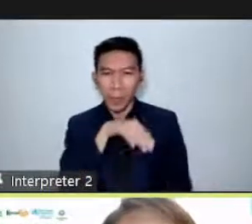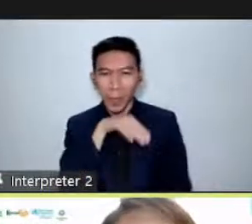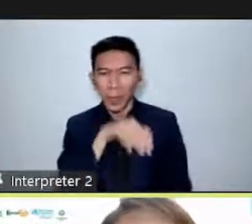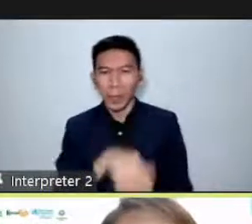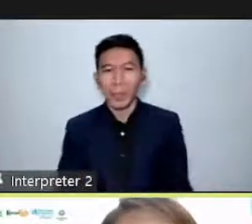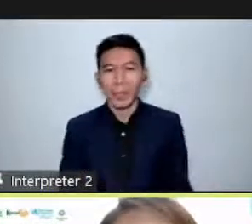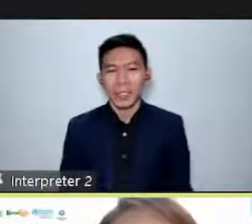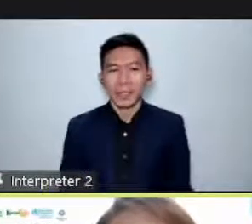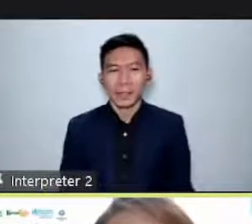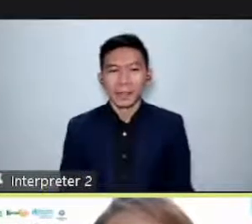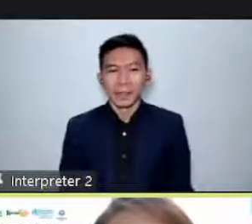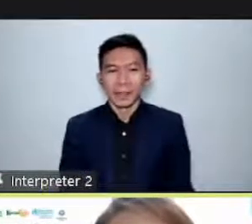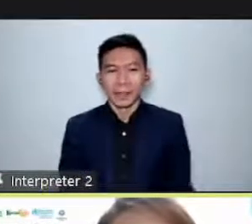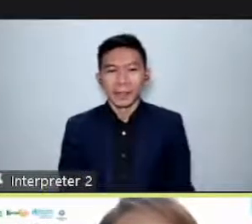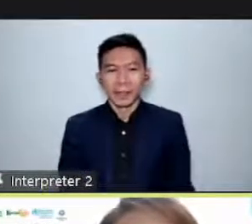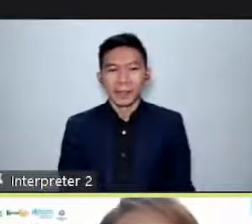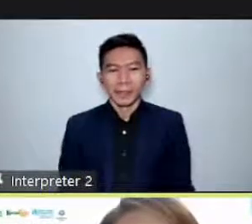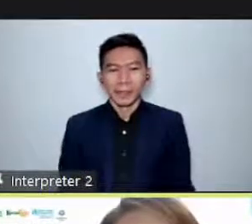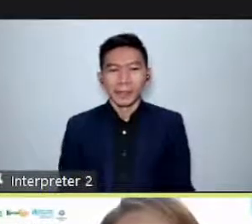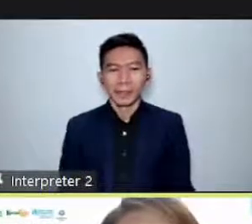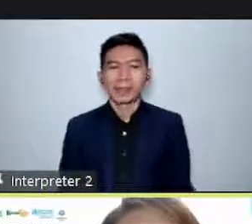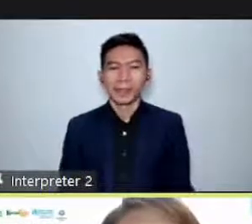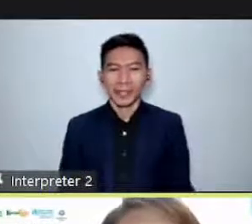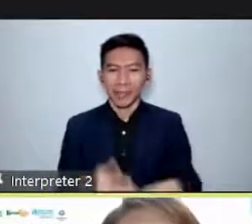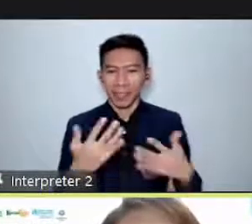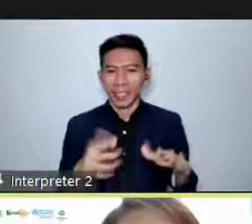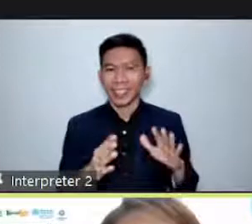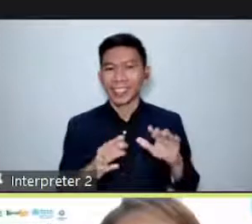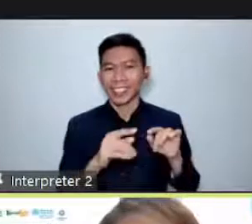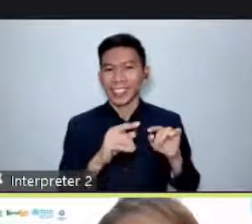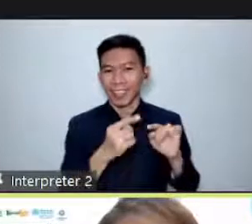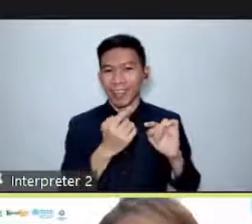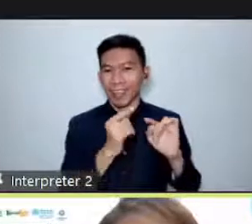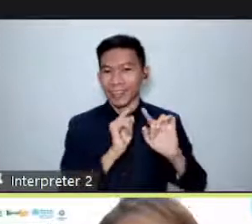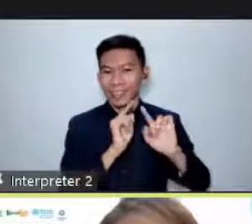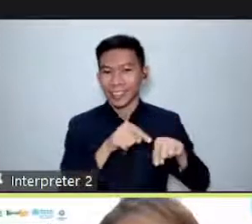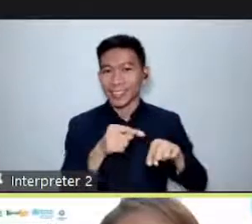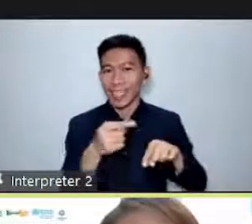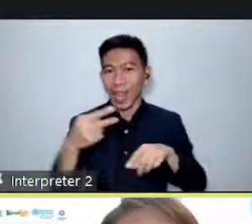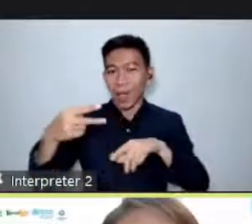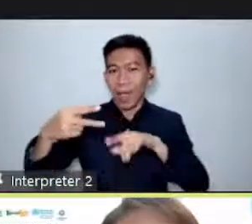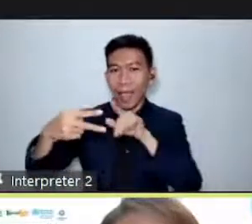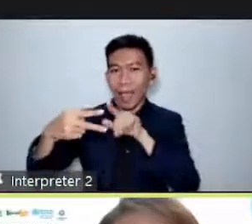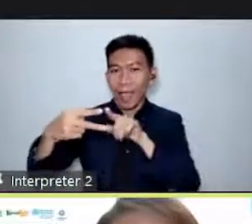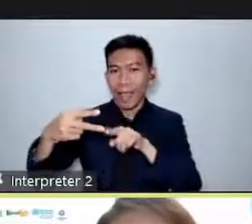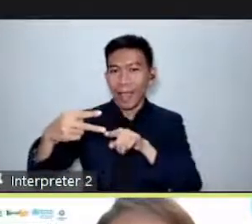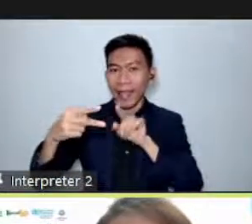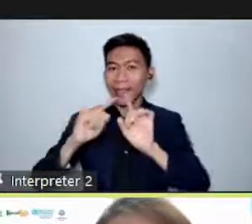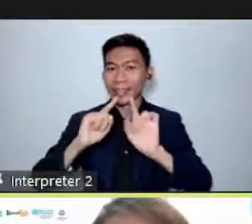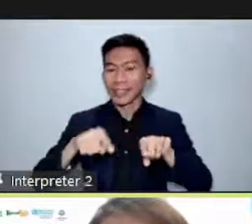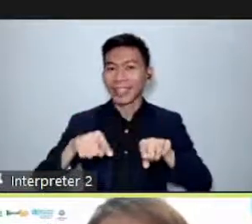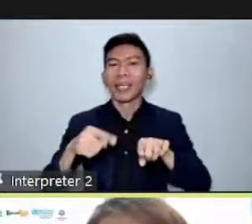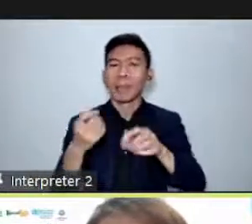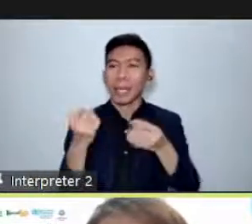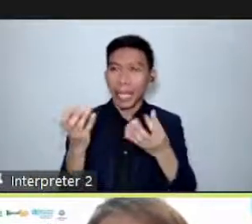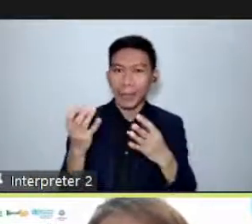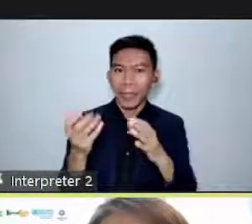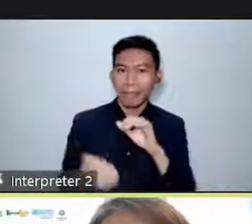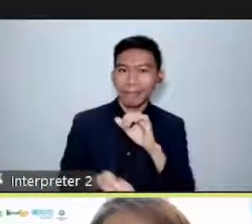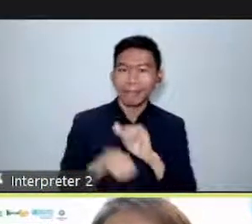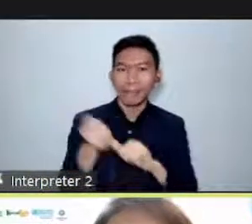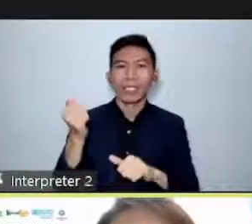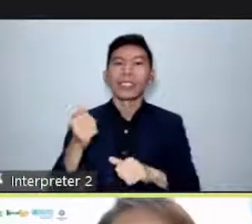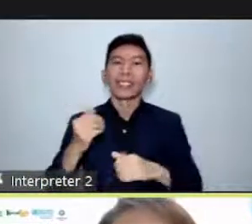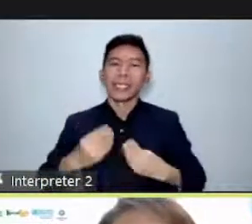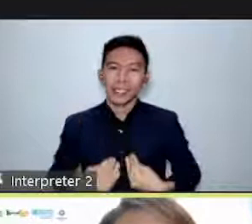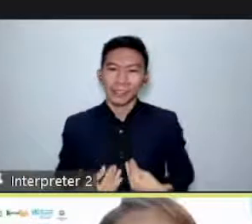okay. So we have our answers. So the two topmost answers that we have is inspired and happy.